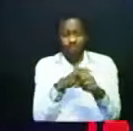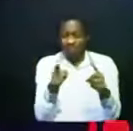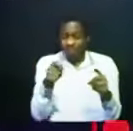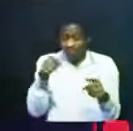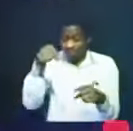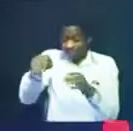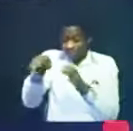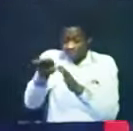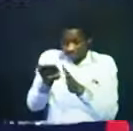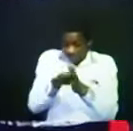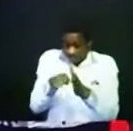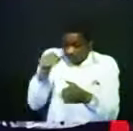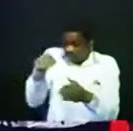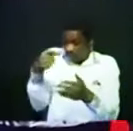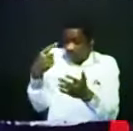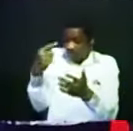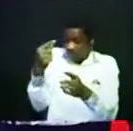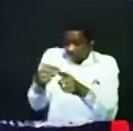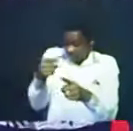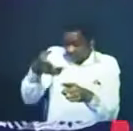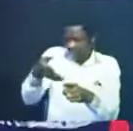Hebrews 4 verse